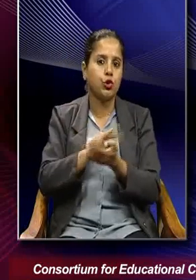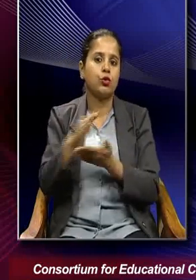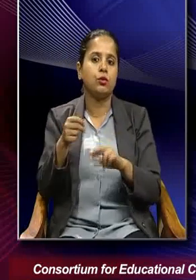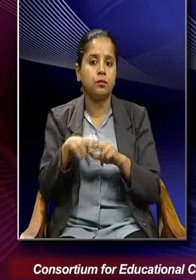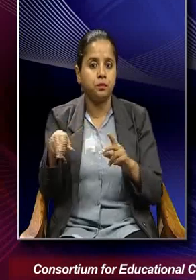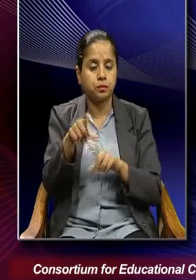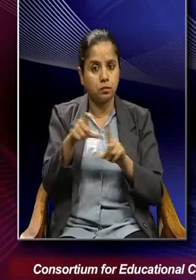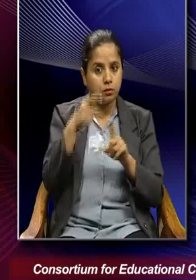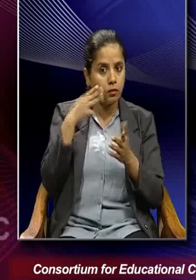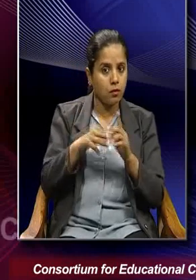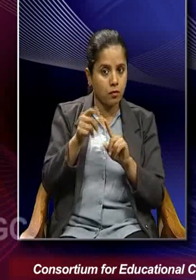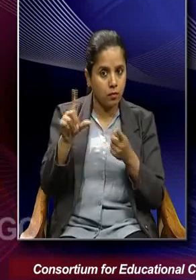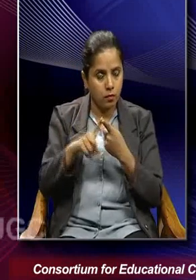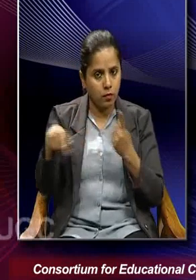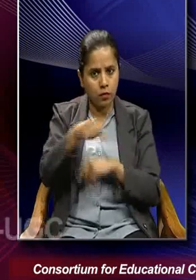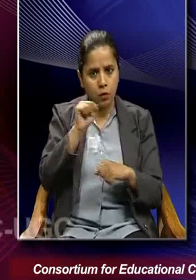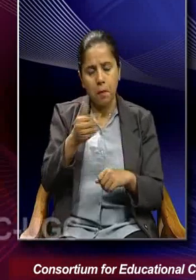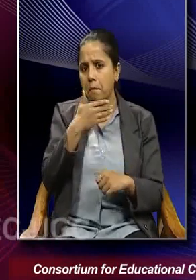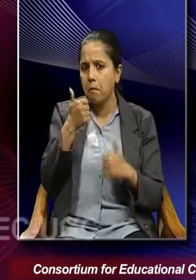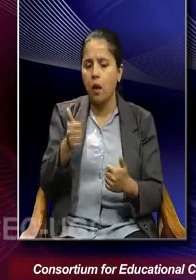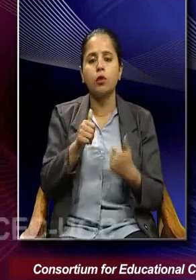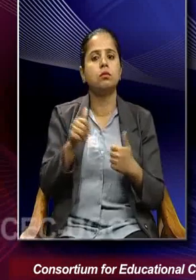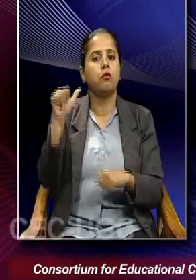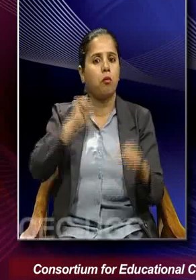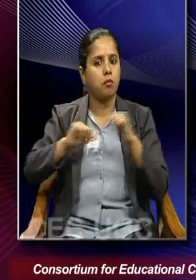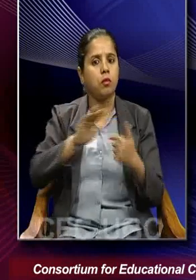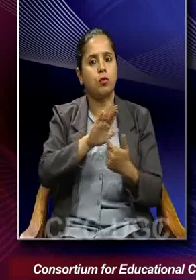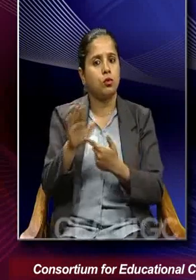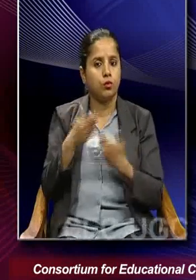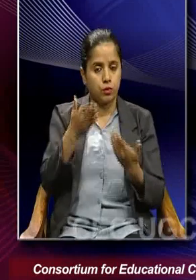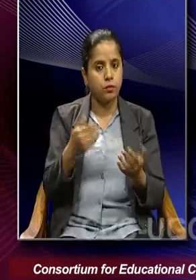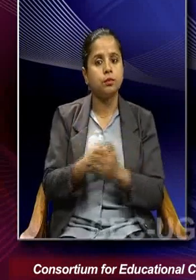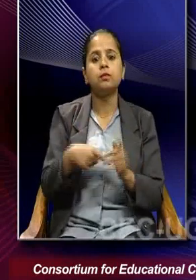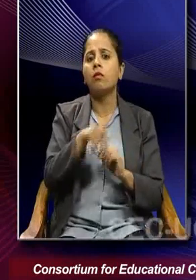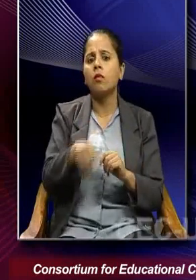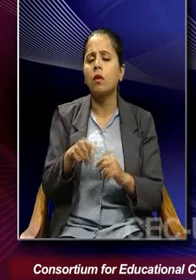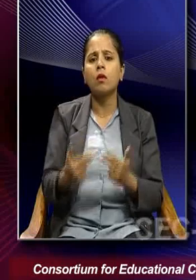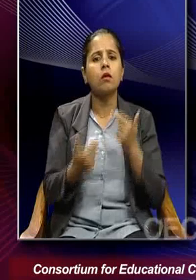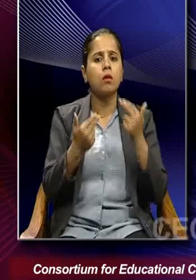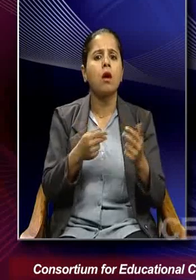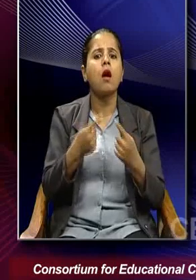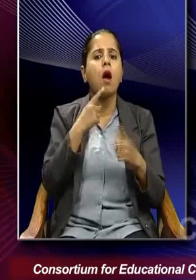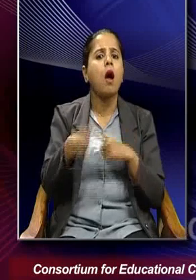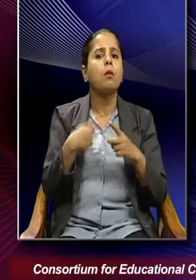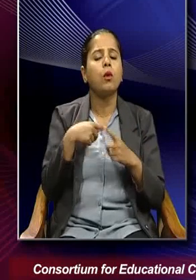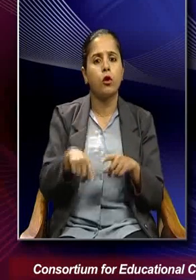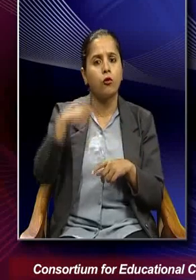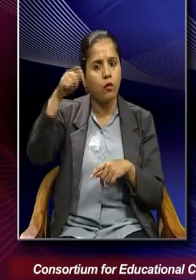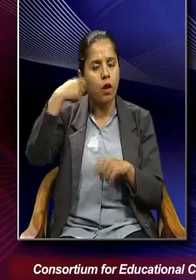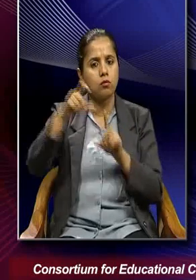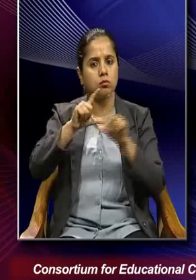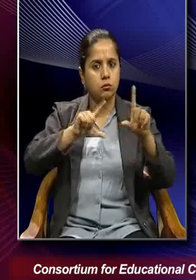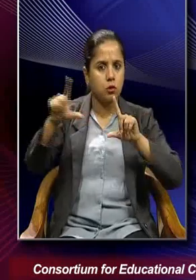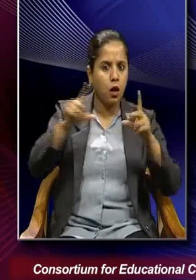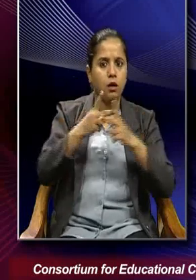them, they gave one of their best performances. So it also speaks volumes about the film director as well,